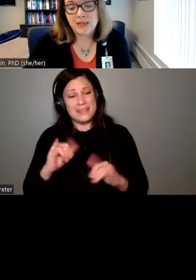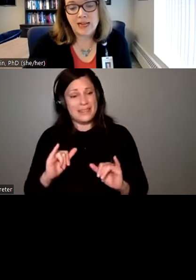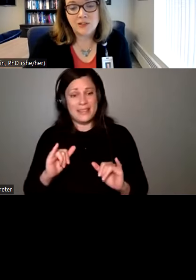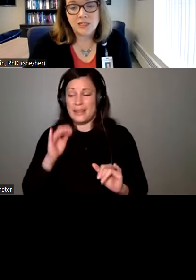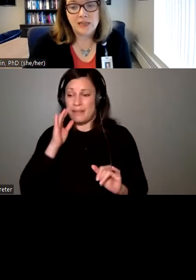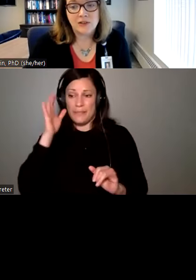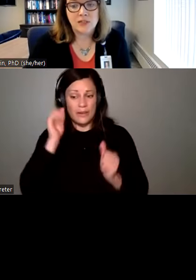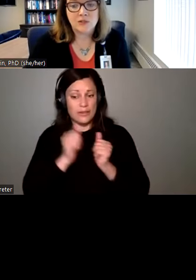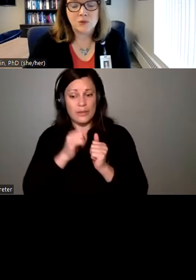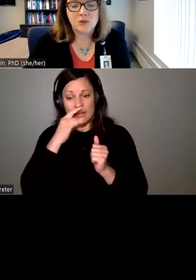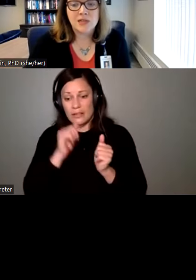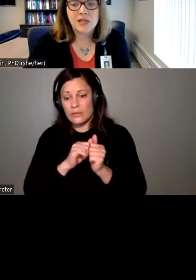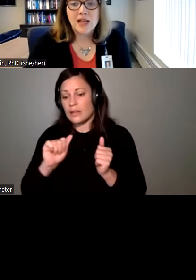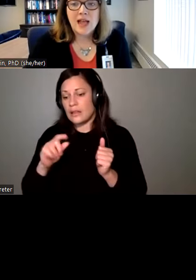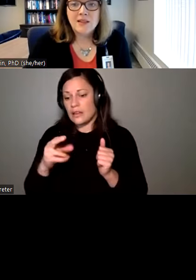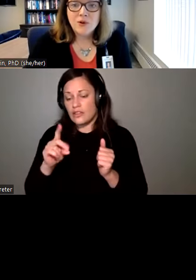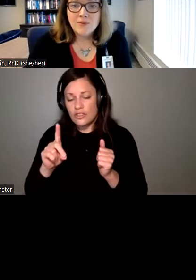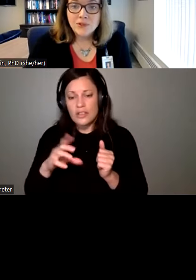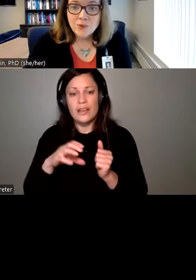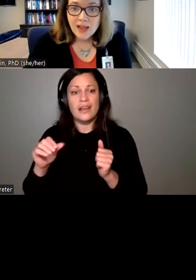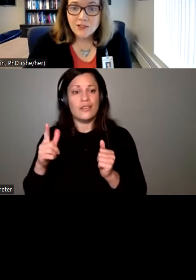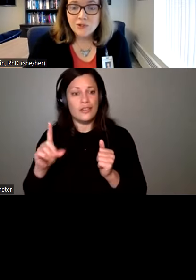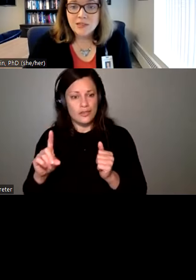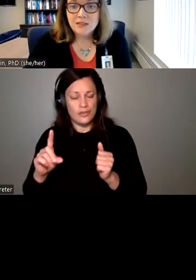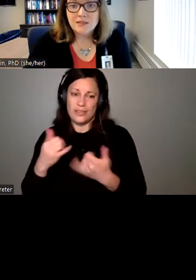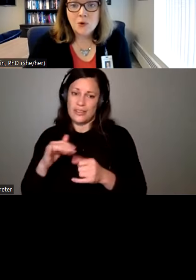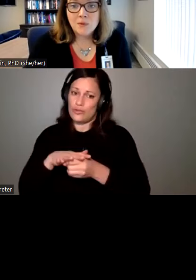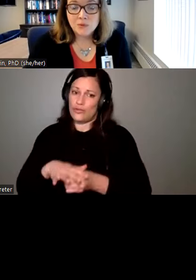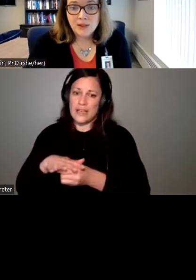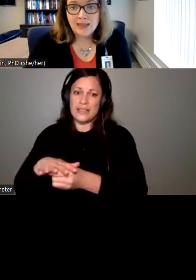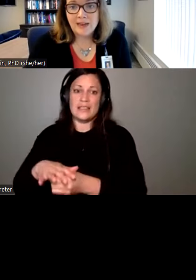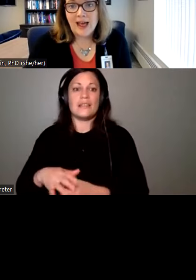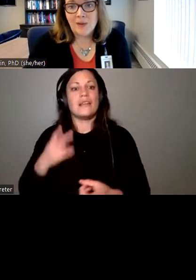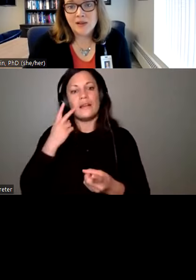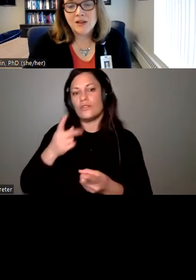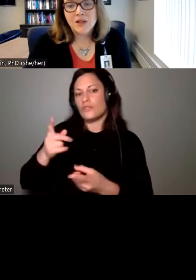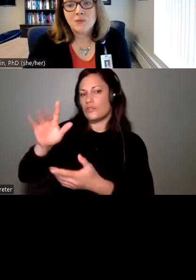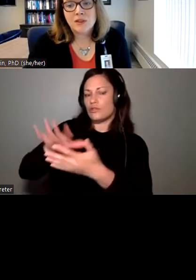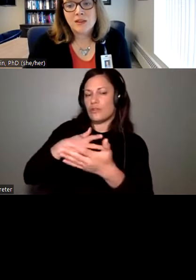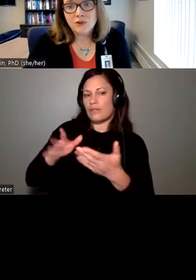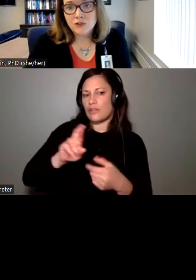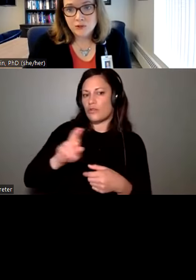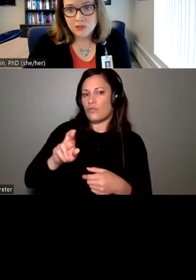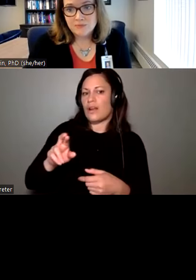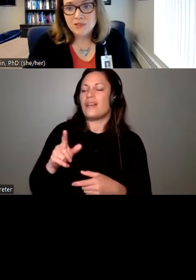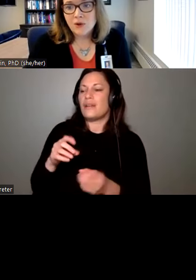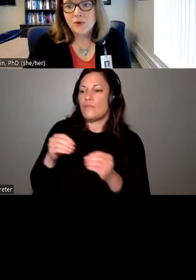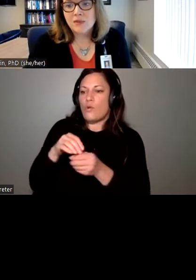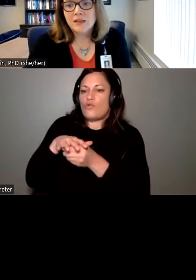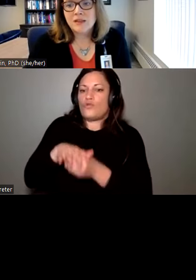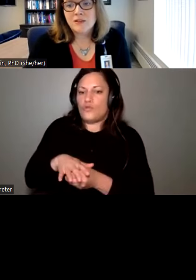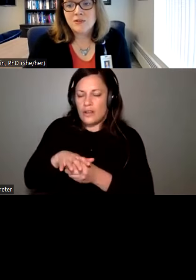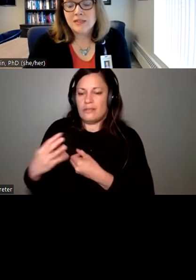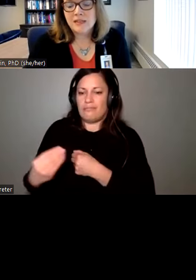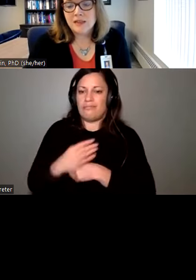children with ADHD and learning disorders. And the graph on the right shows that this is so much more likely to happen with younger children. So